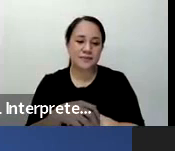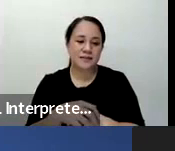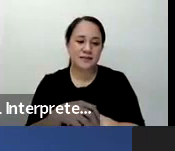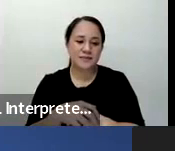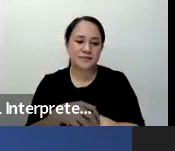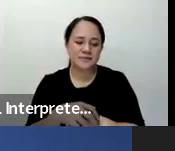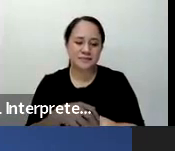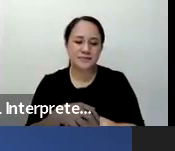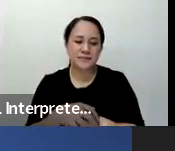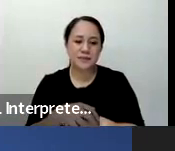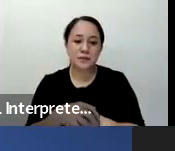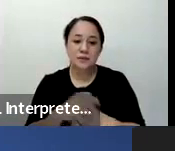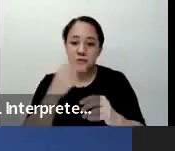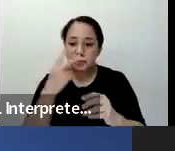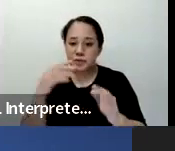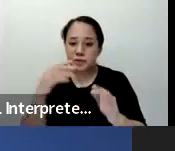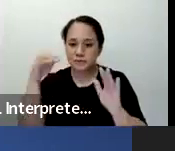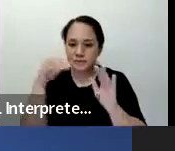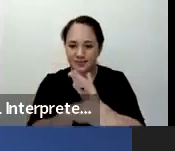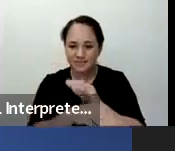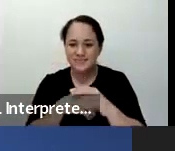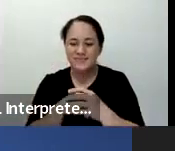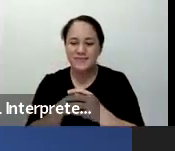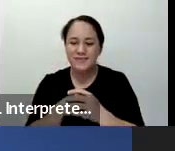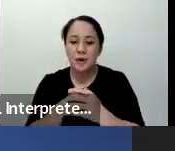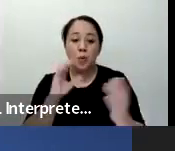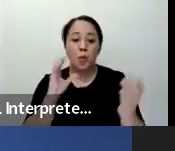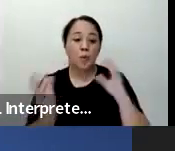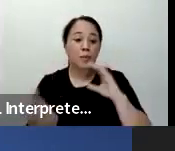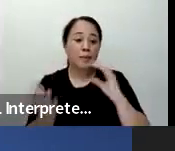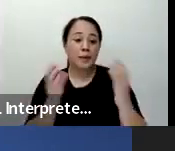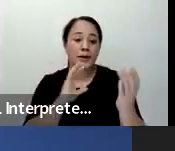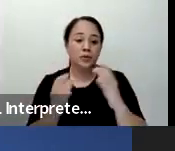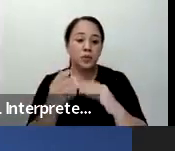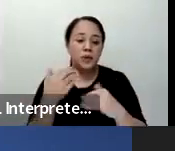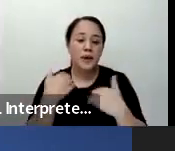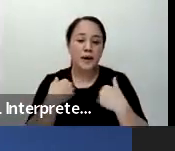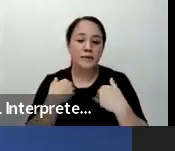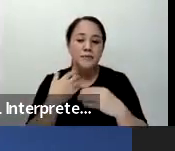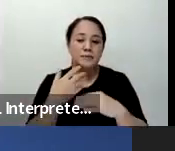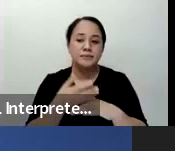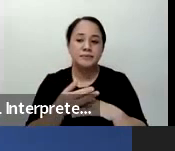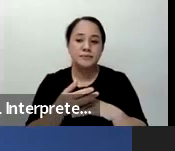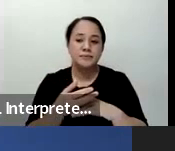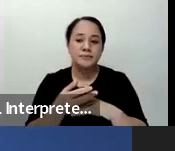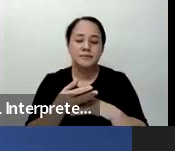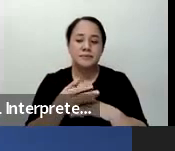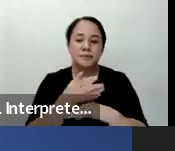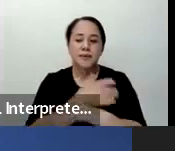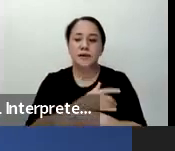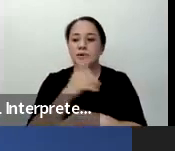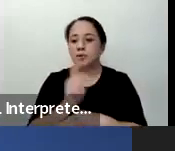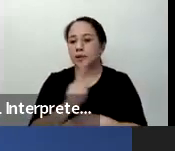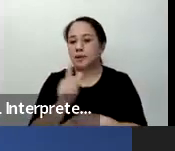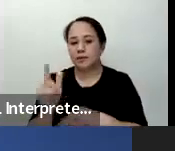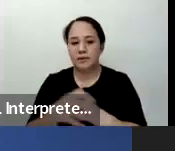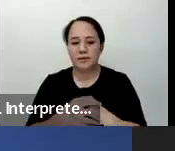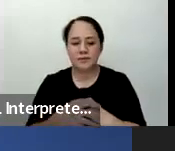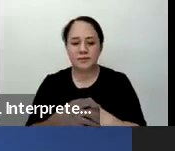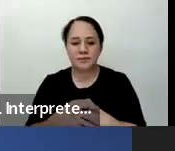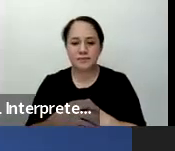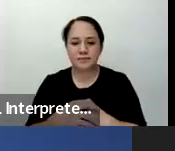it significantly declined compared to what we have observed in 2020.